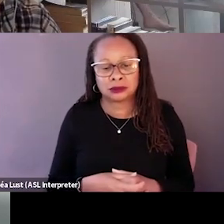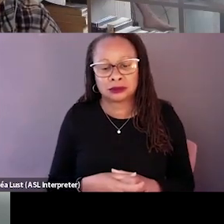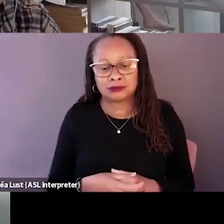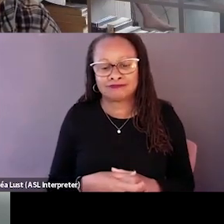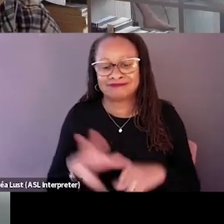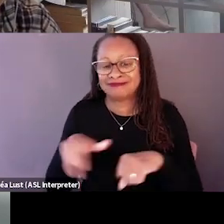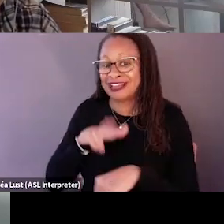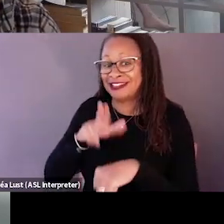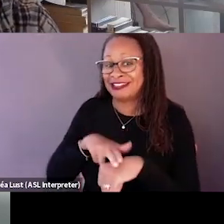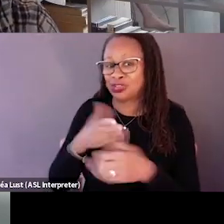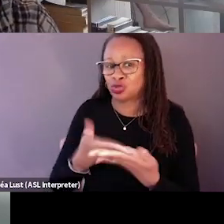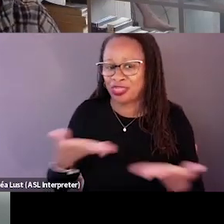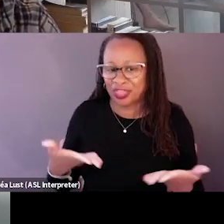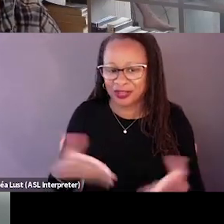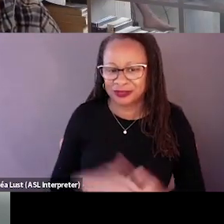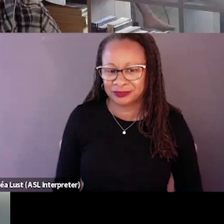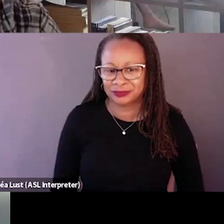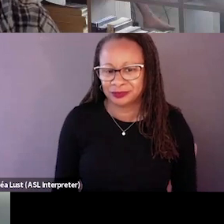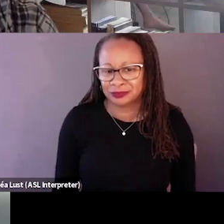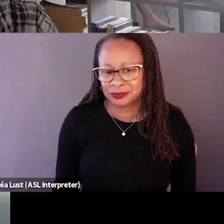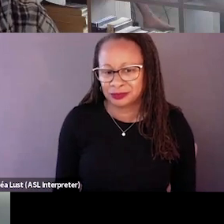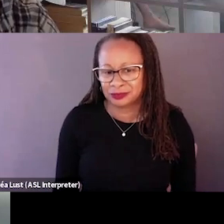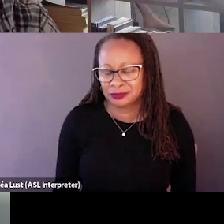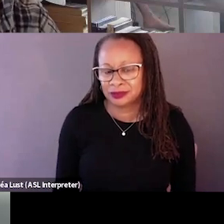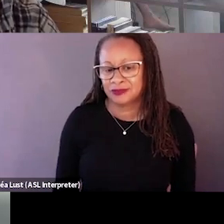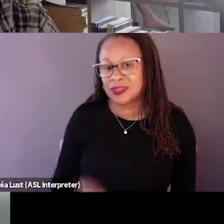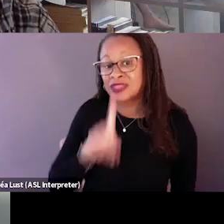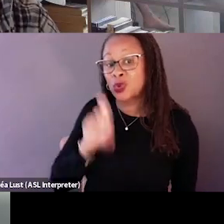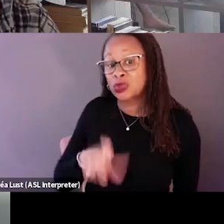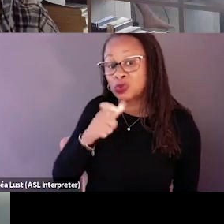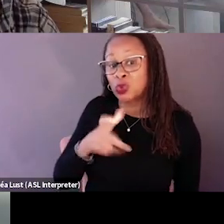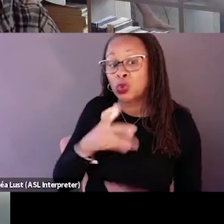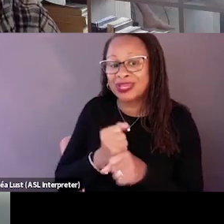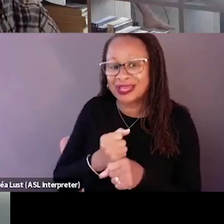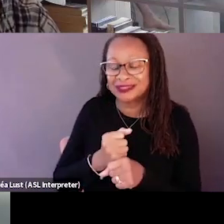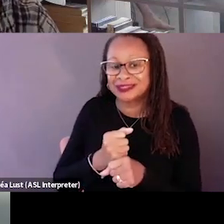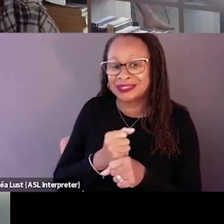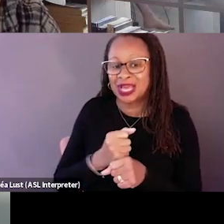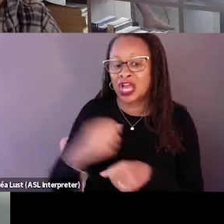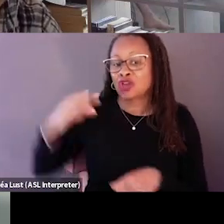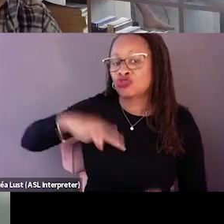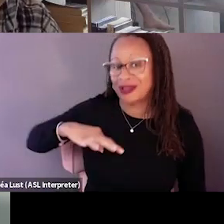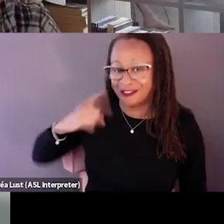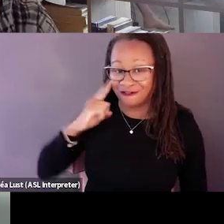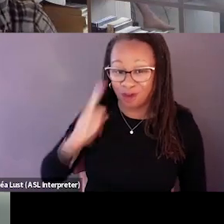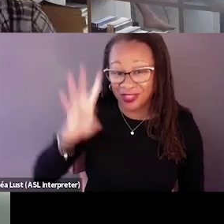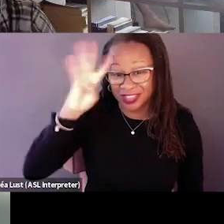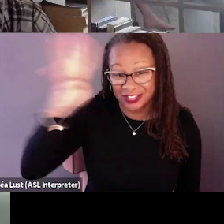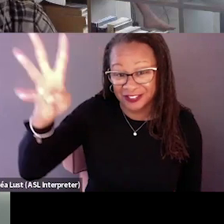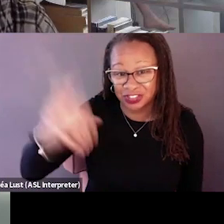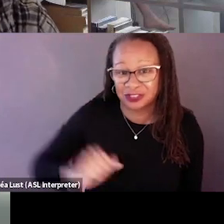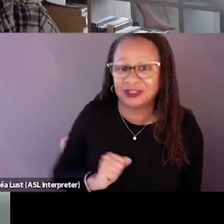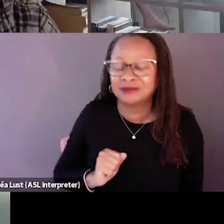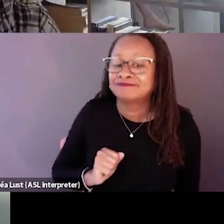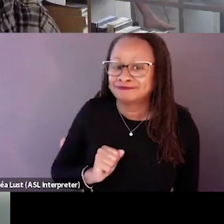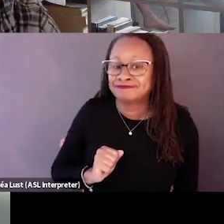natural thing, and so the question is, who gets credit for these innovations? The